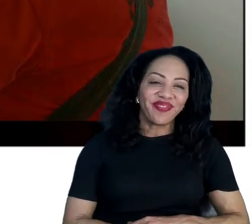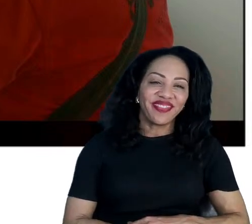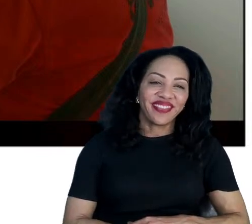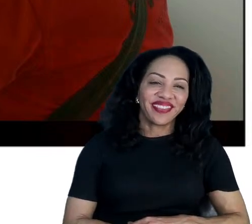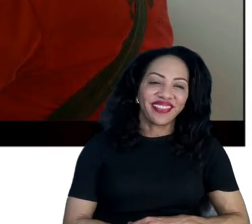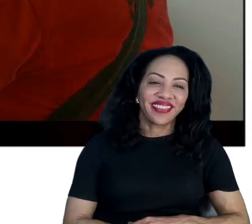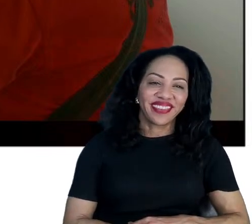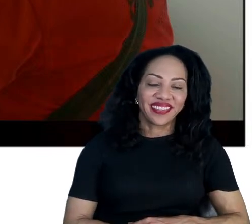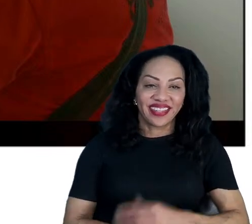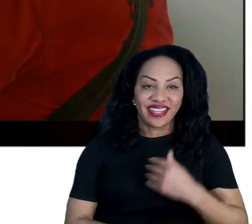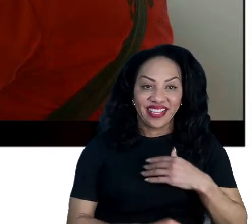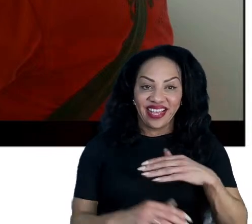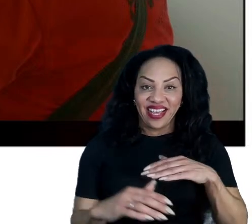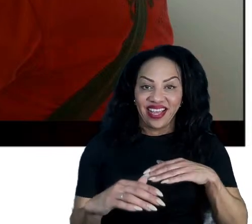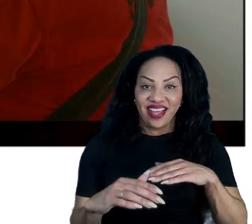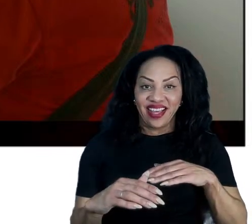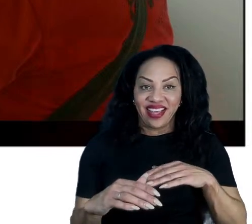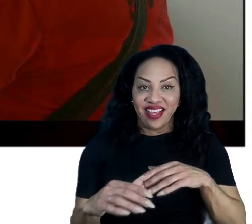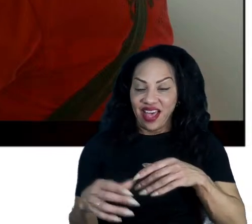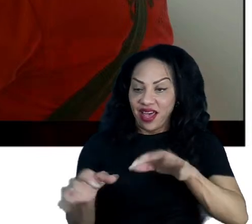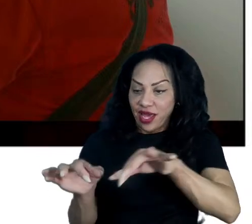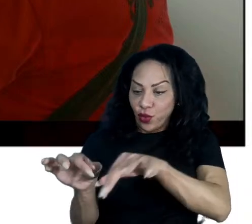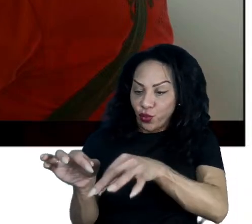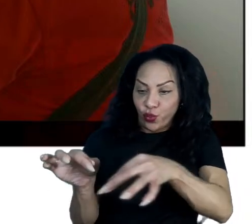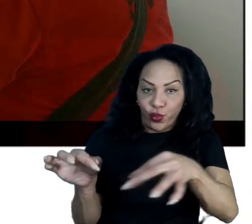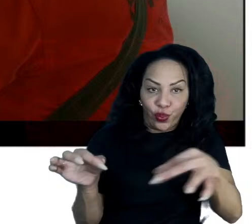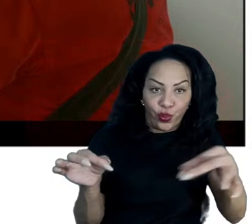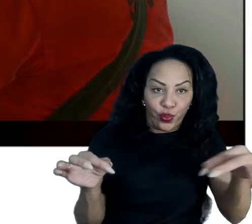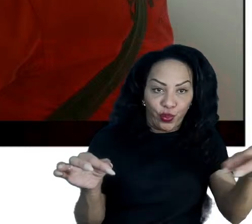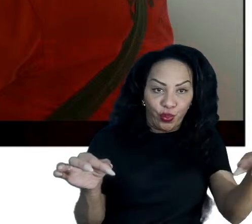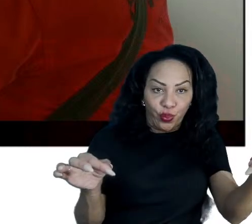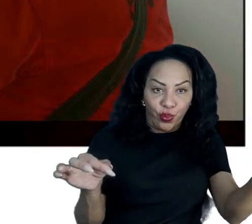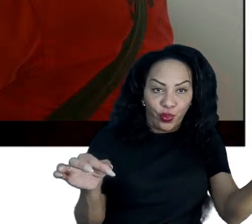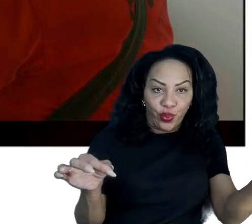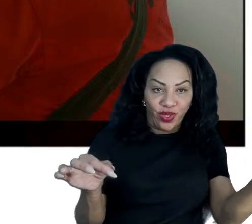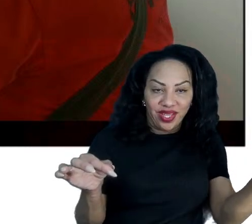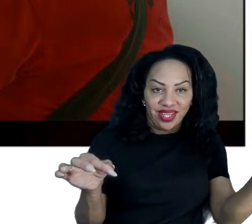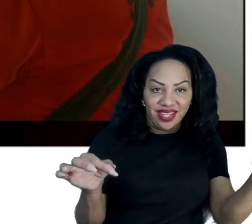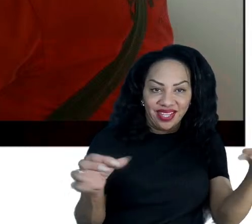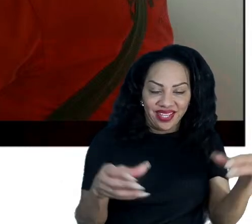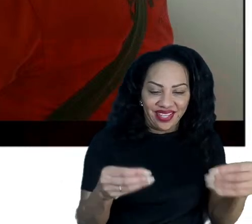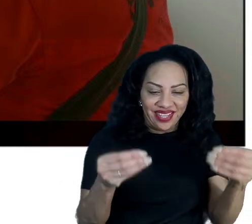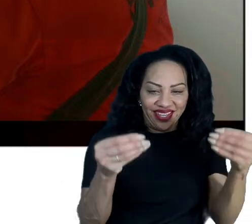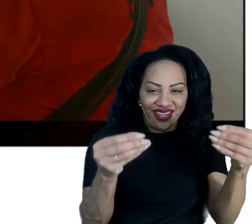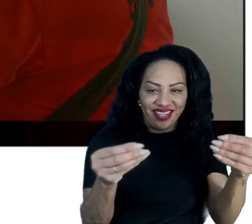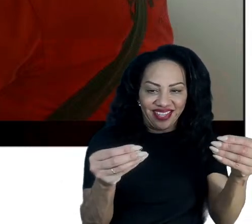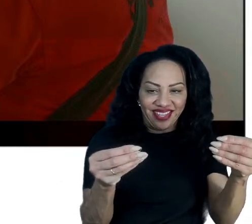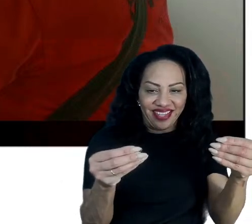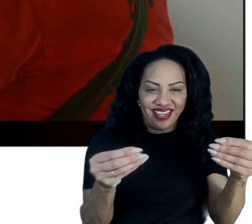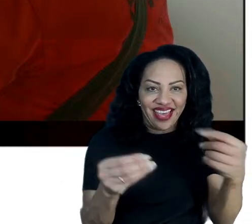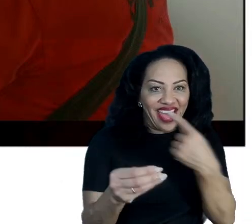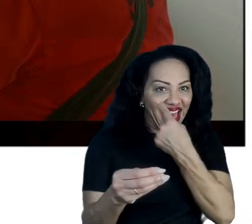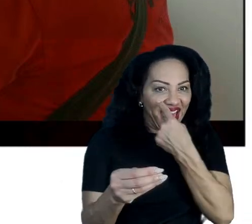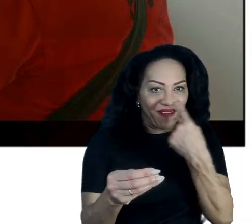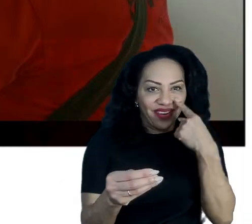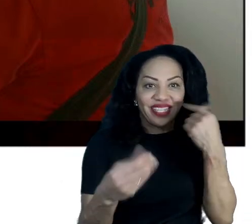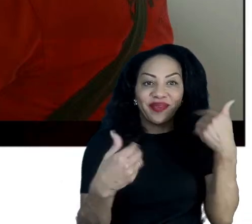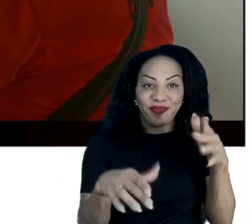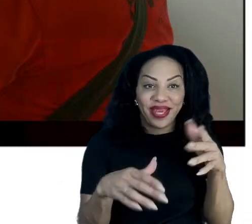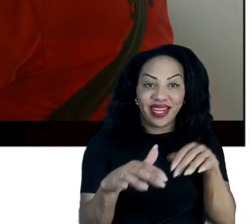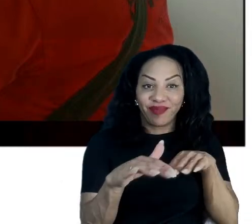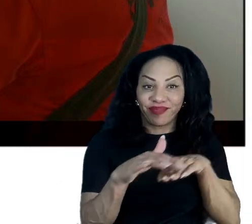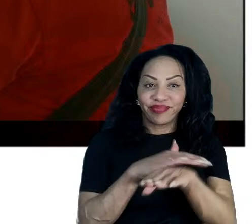fax print with all of my words on it and the evidence of this retransmission, and I take it to Bristol Archives